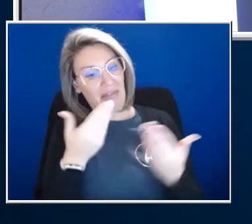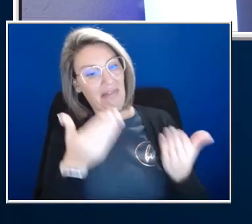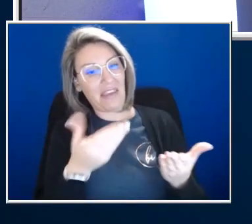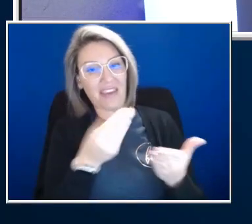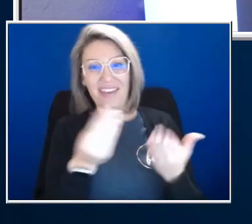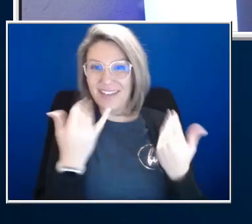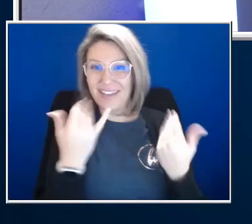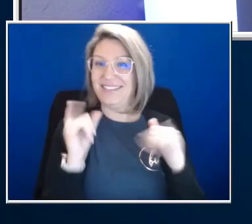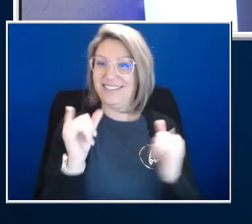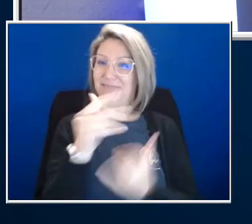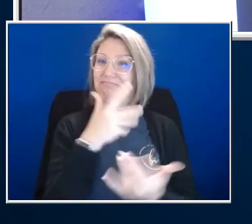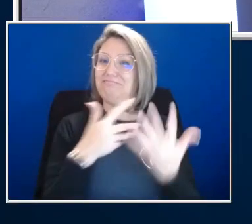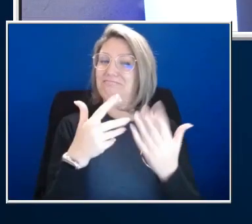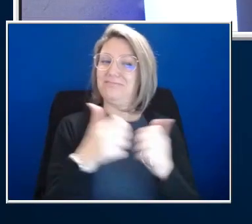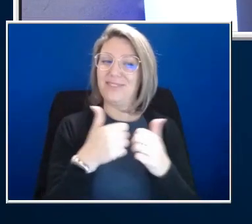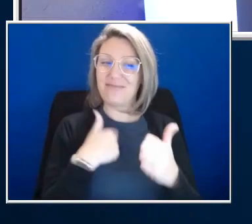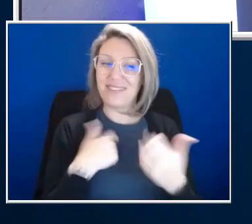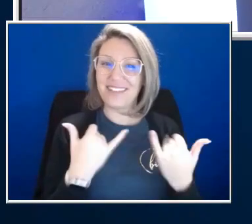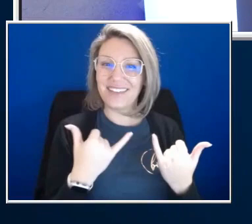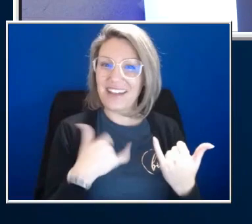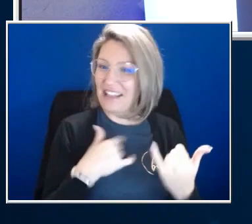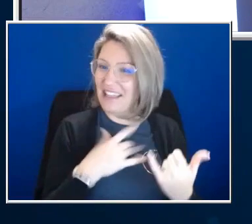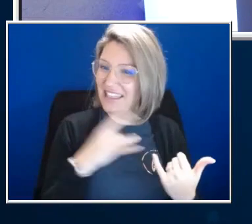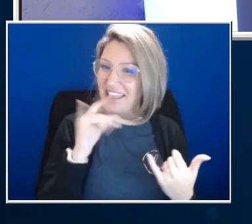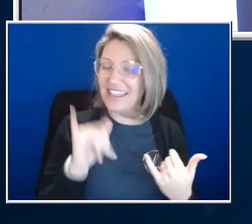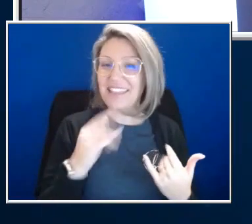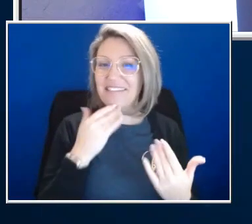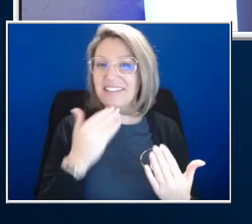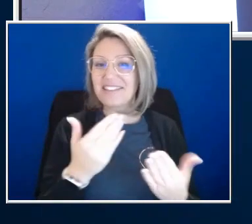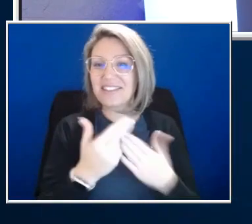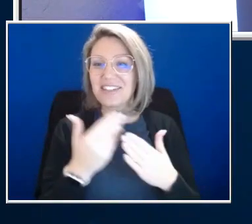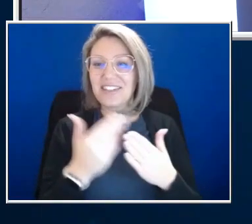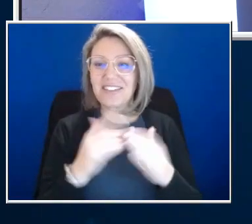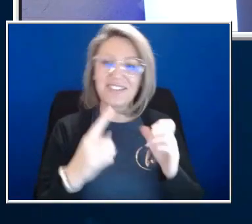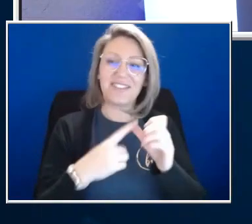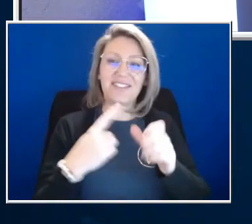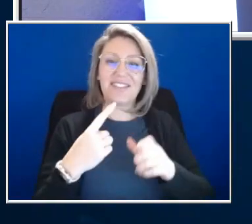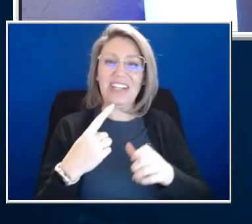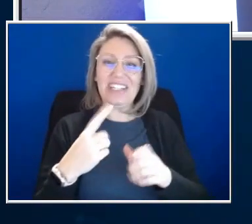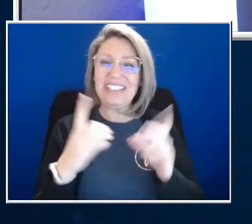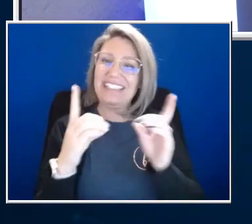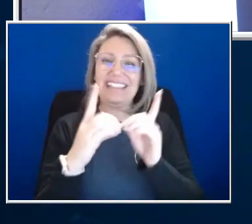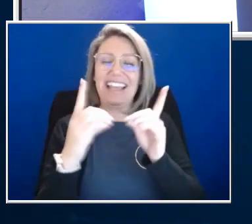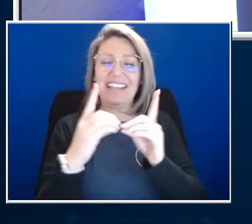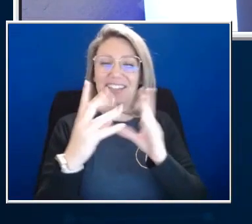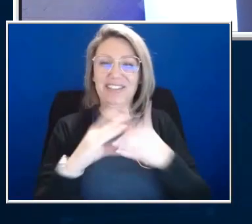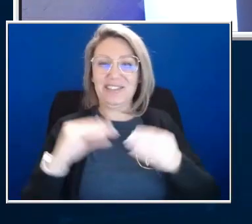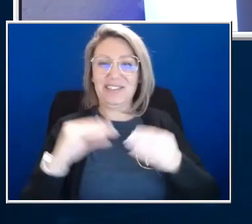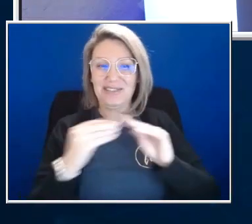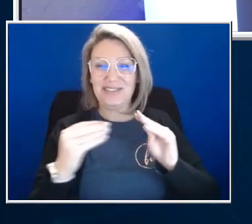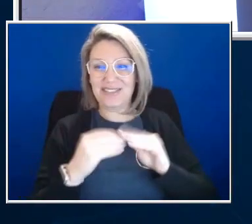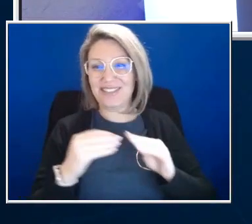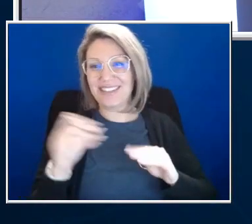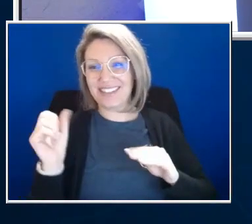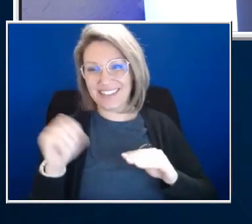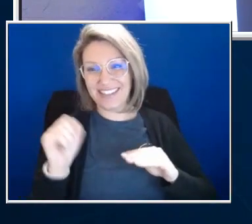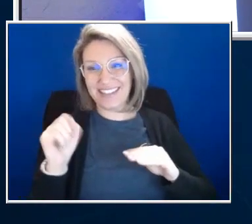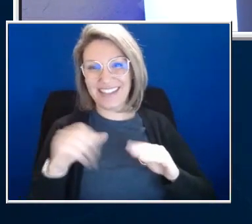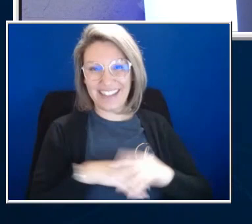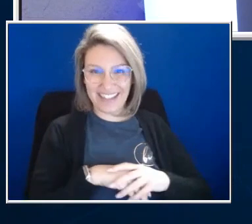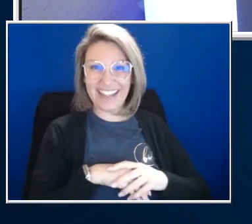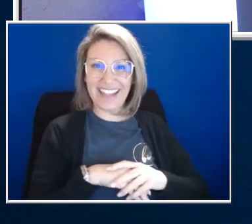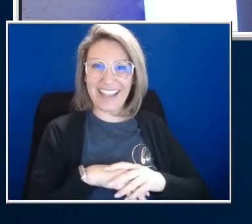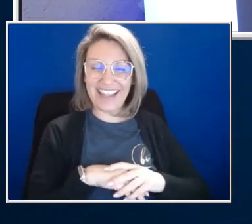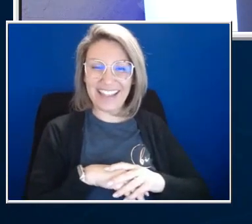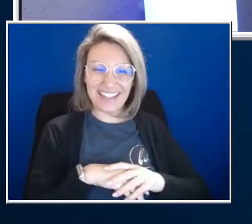that. I like that. Yeah, I think that might go down as like a good first date story. One for the books, for sure. Yeah. So, yeah, Christina, it is one for the books.